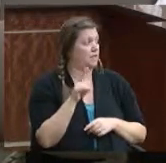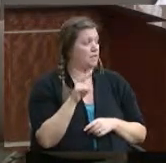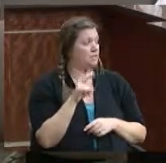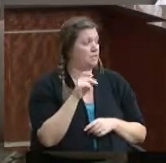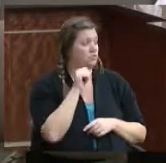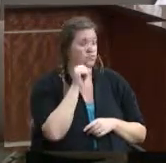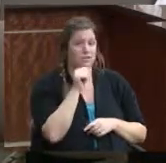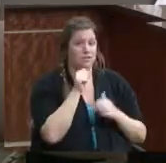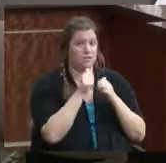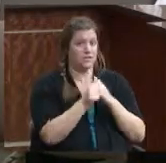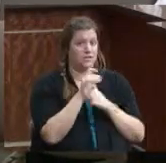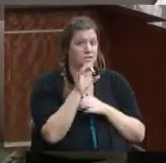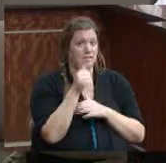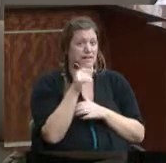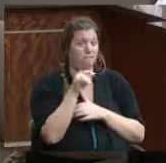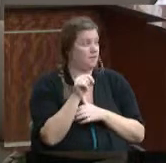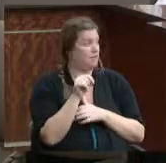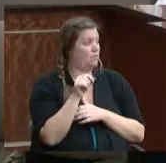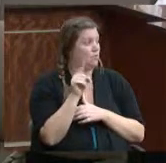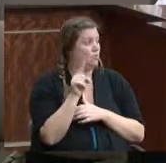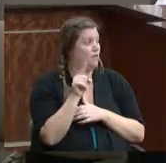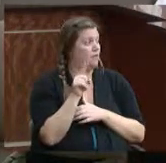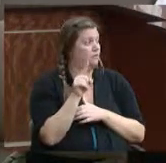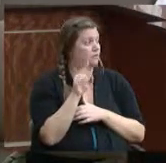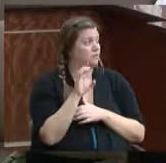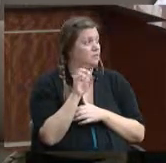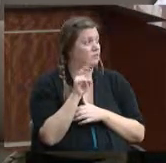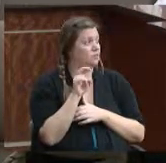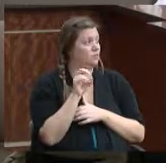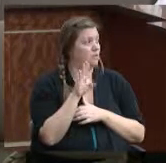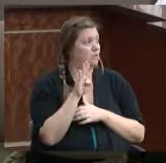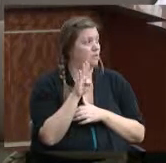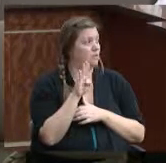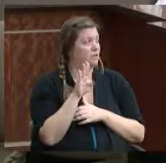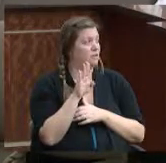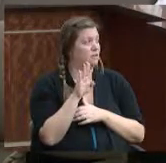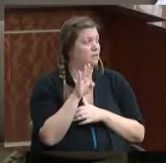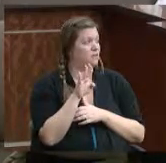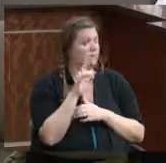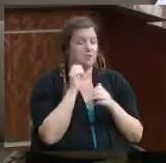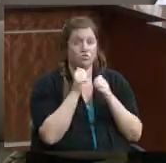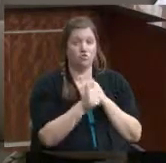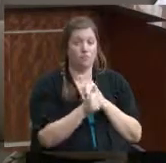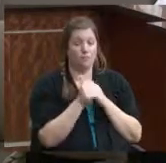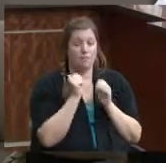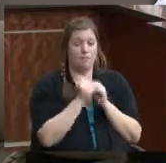shouldn't exceed 10 feet, whereas C2B states it shall not